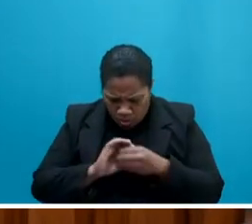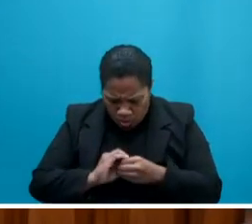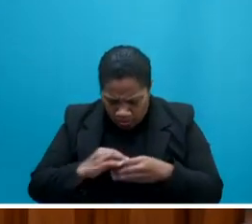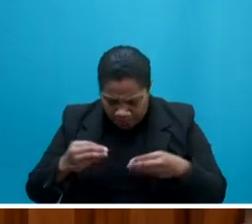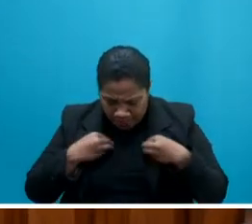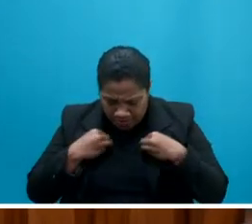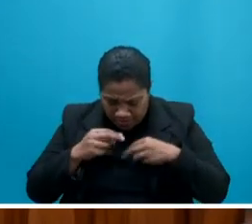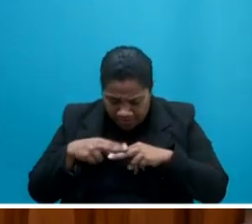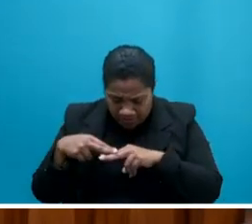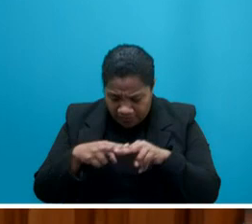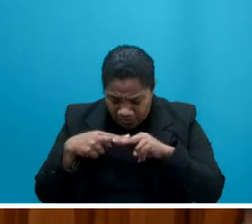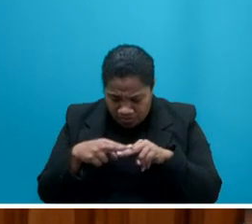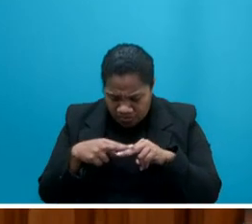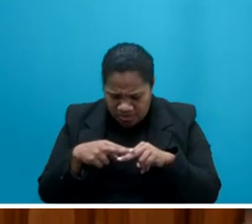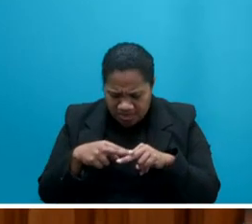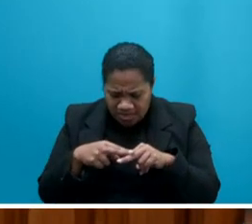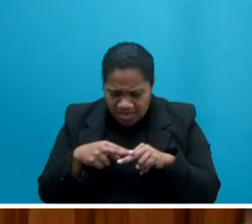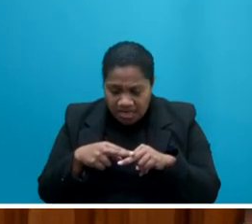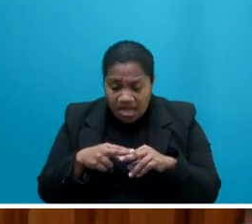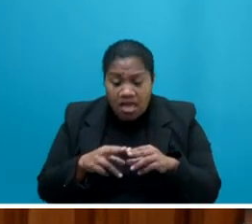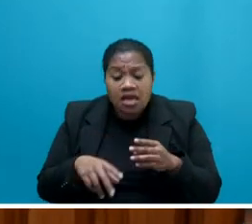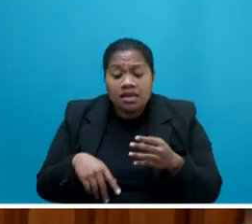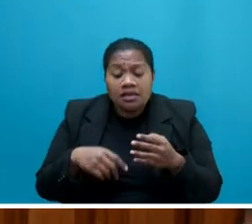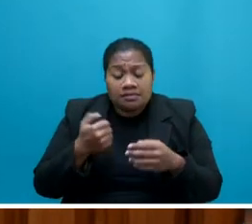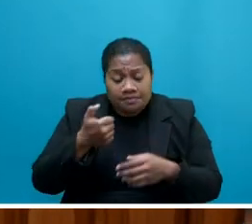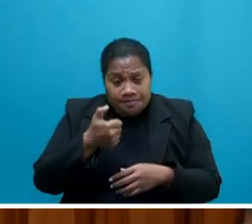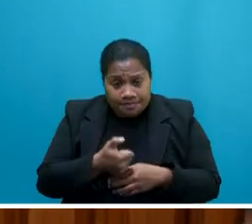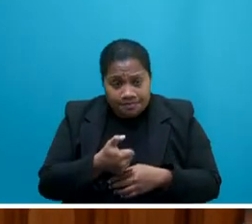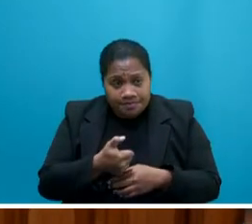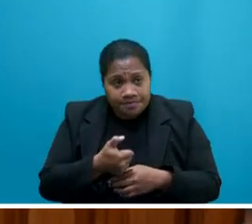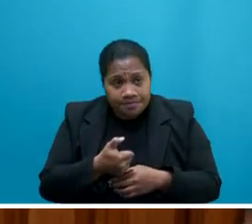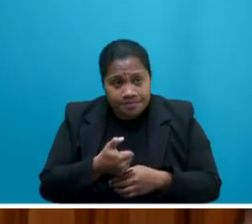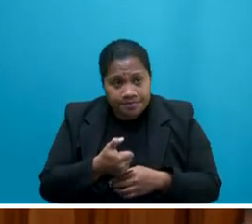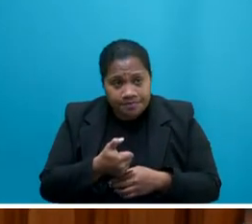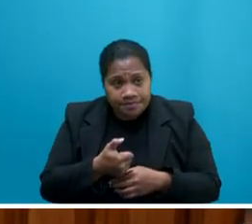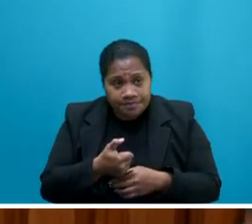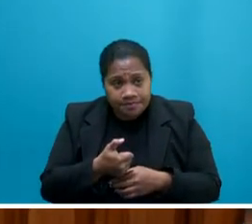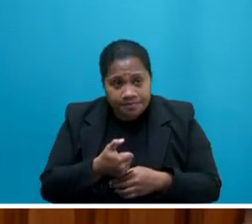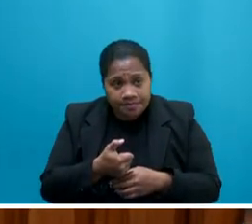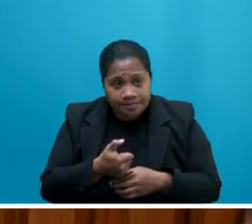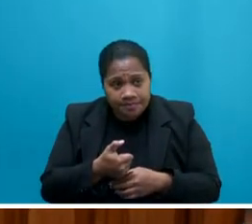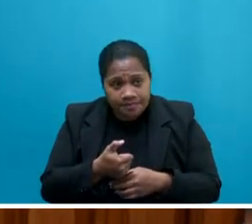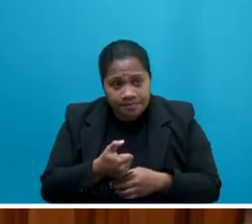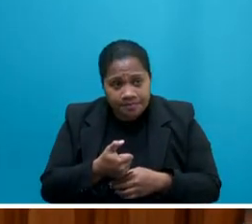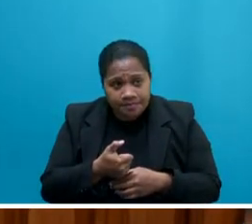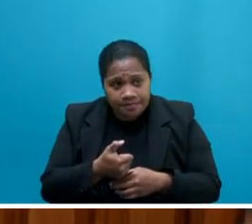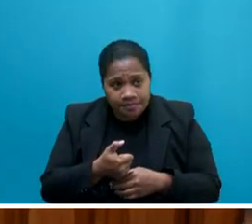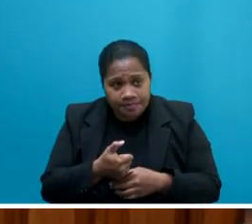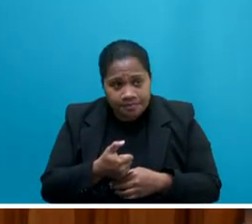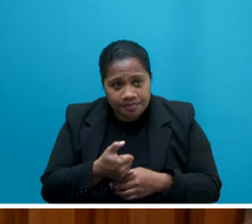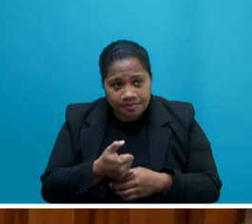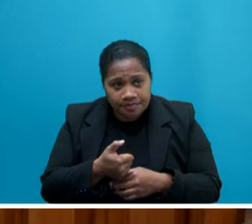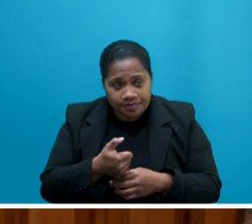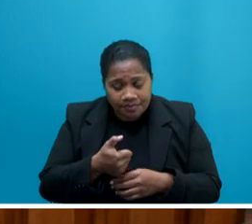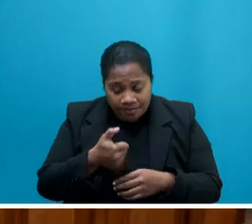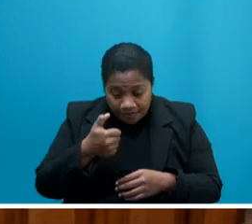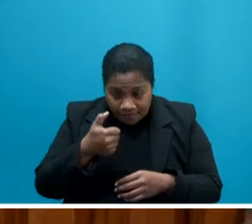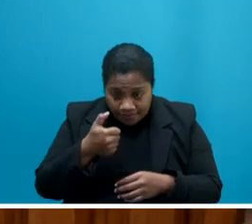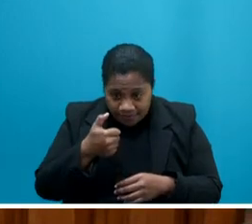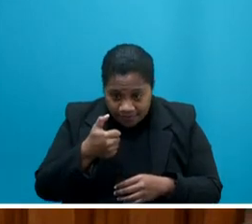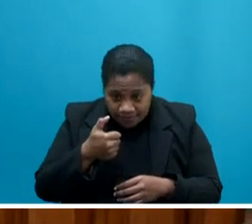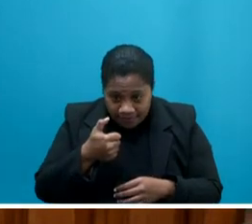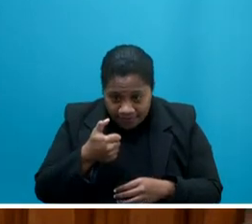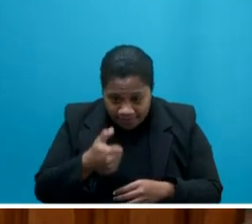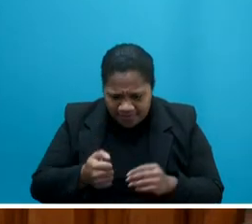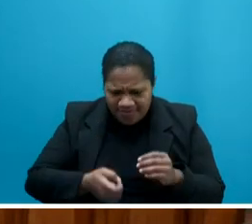past. Number six, high inflation with a rocketing cost of living unprecedented in the history